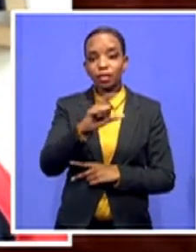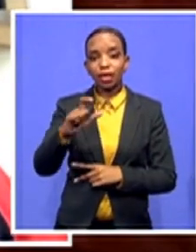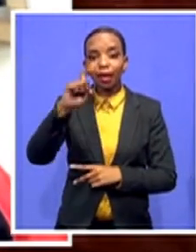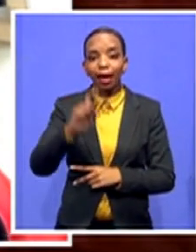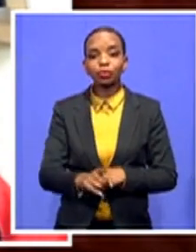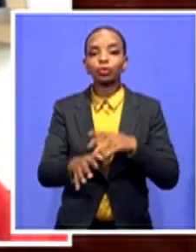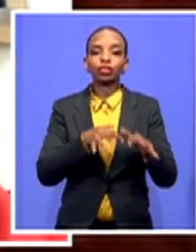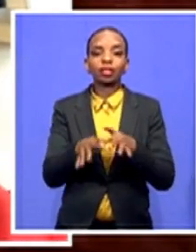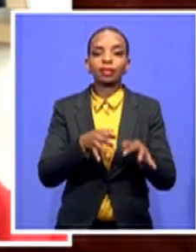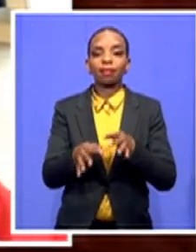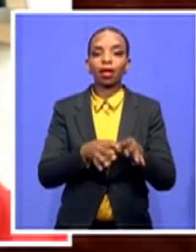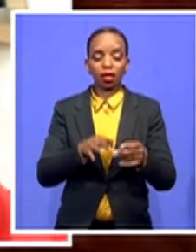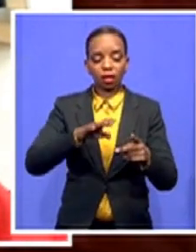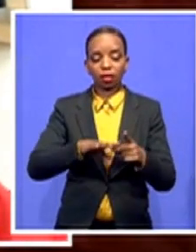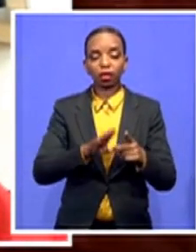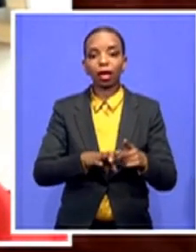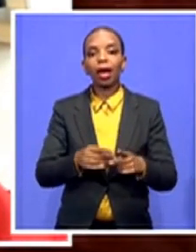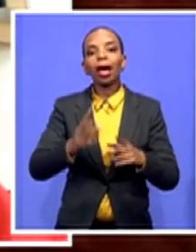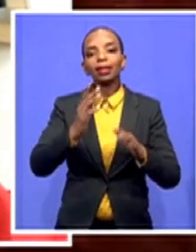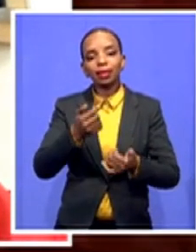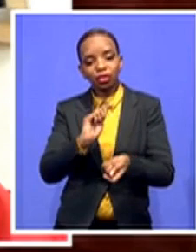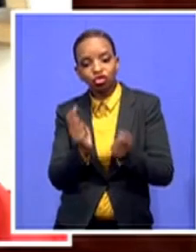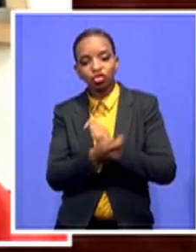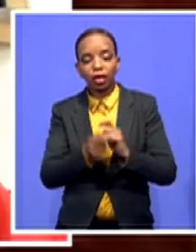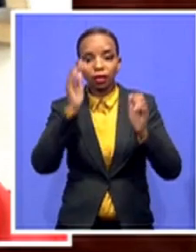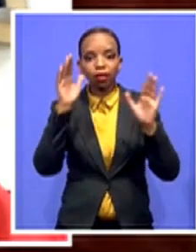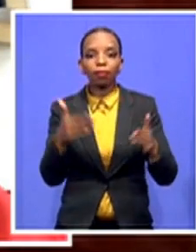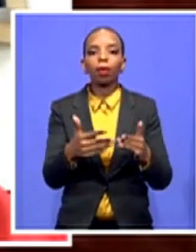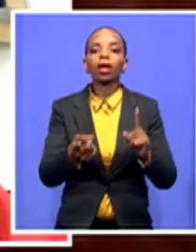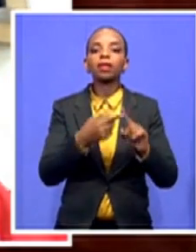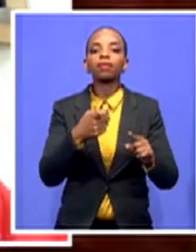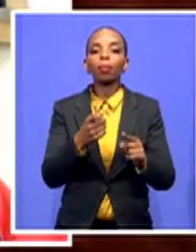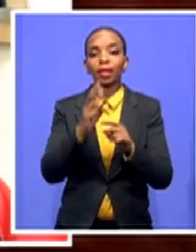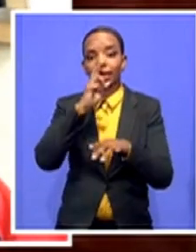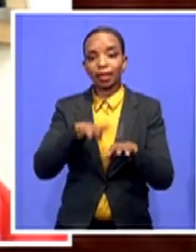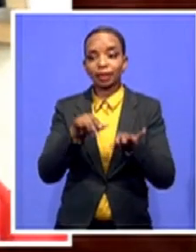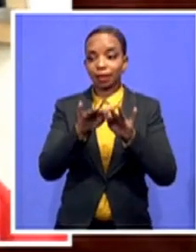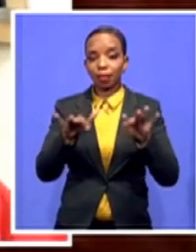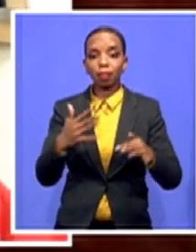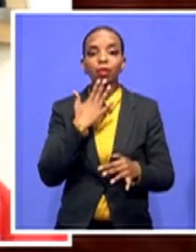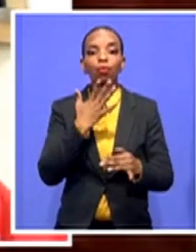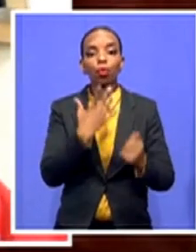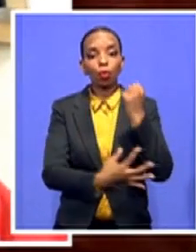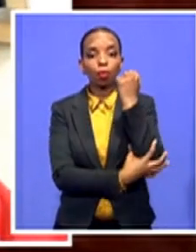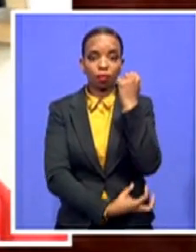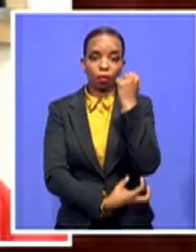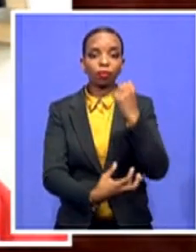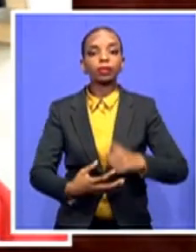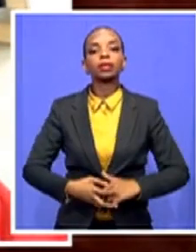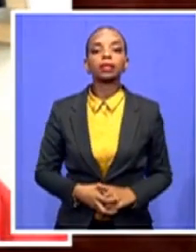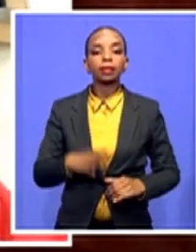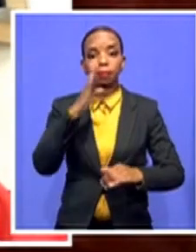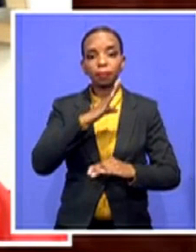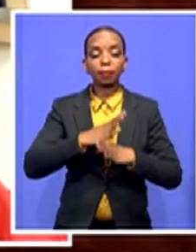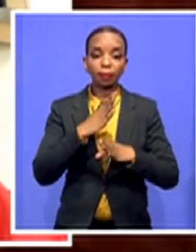the need to address the crisis of poverty, unemployment, and inequalities. The inappropriateness of the technique